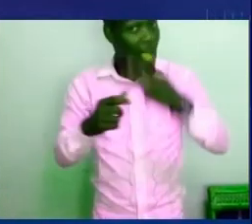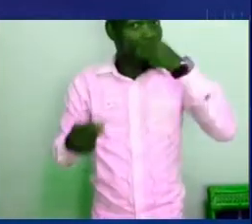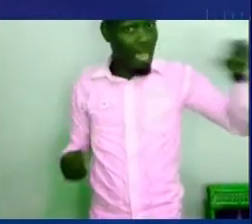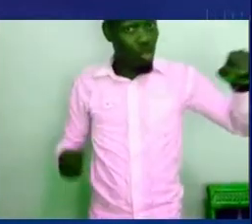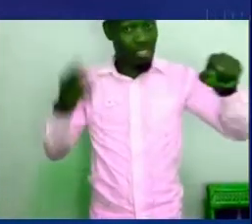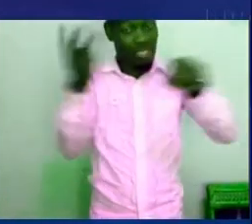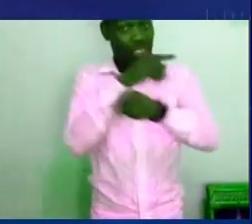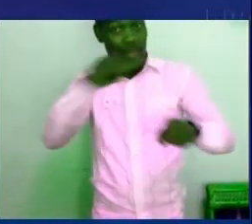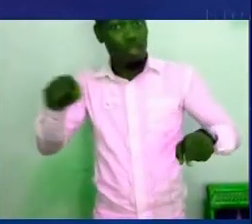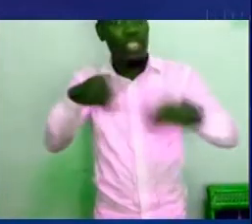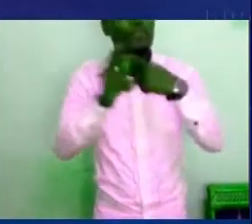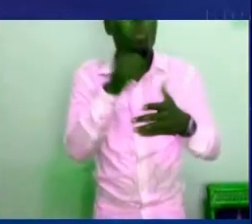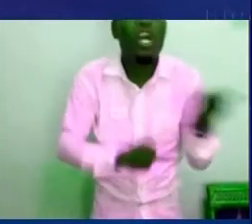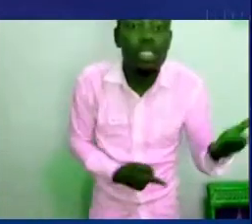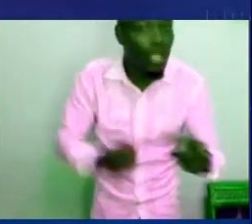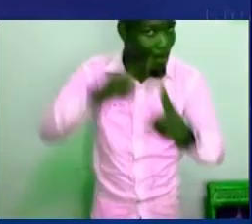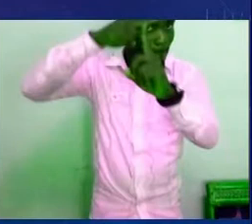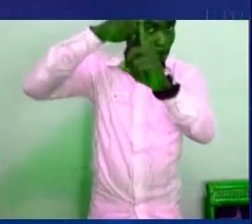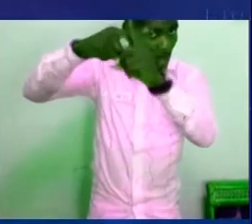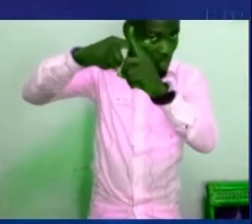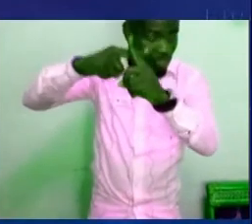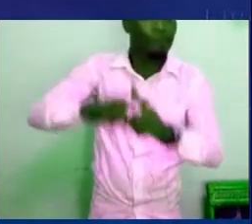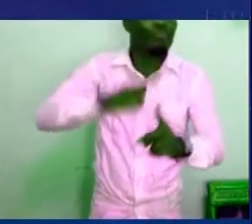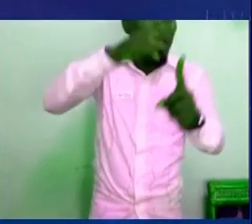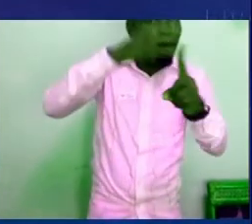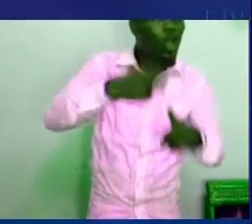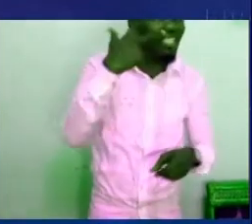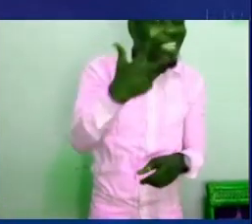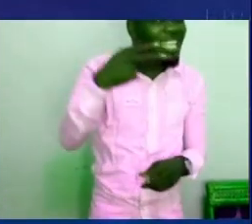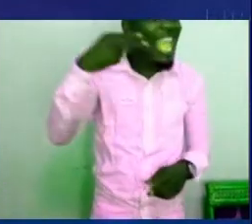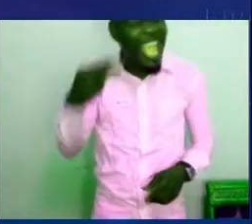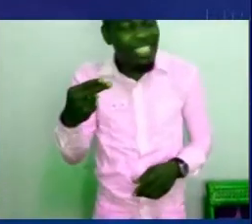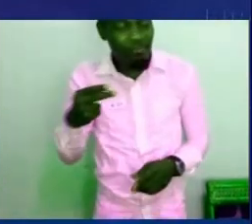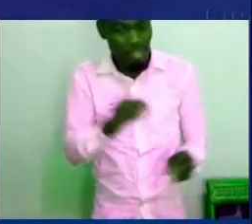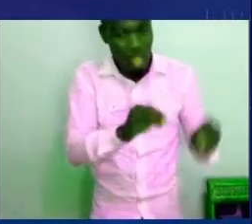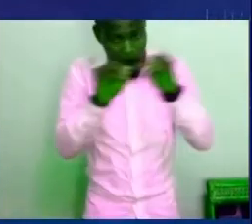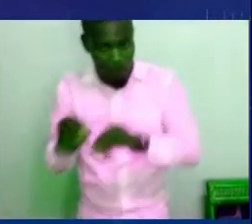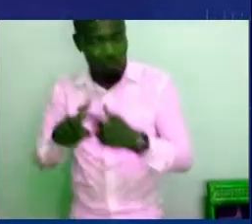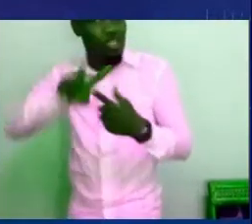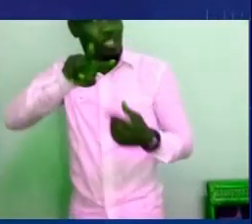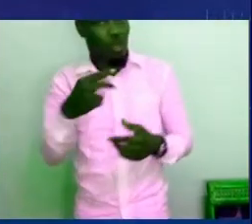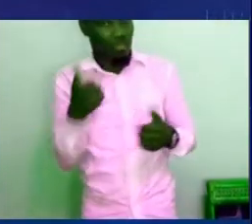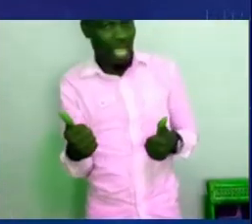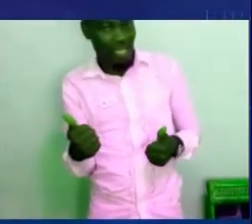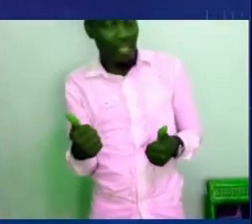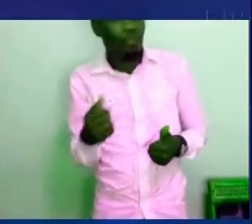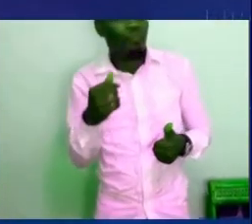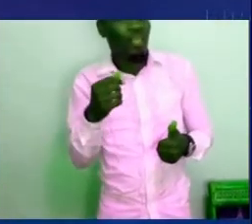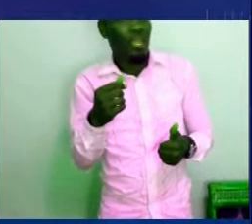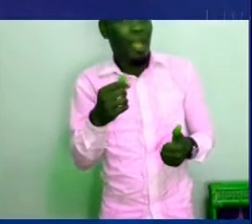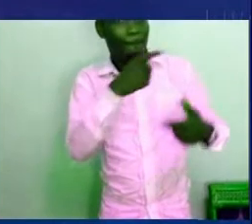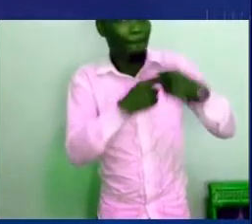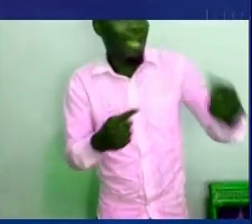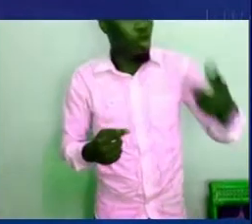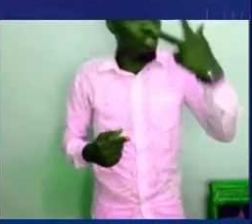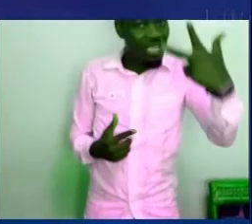plus 3h. Remember, minus times minus will give plus, so plus 3h. Now let's move to the